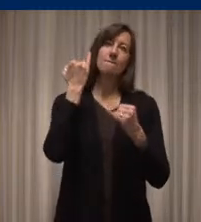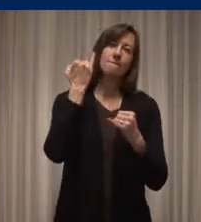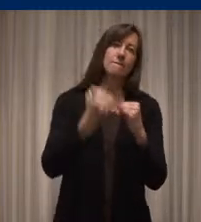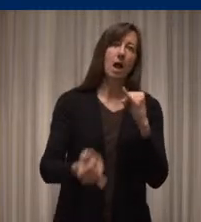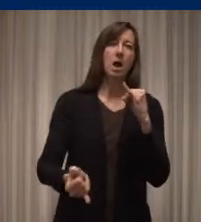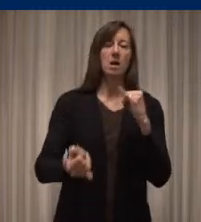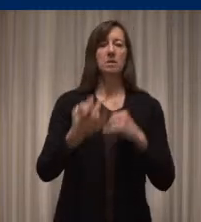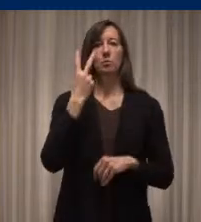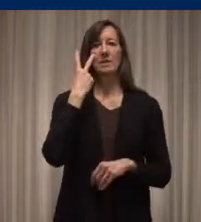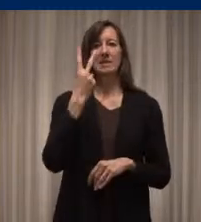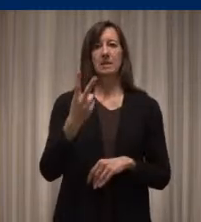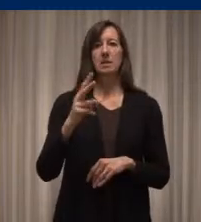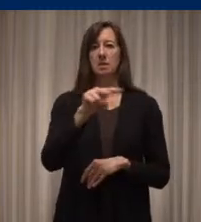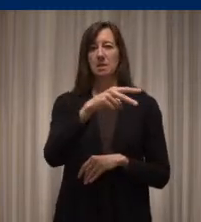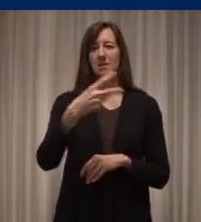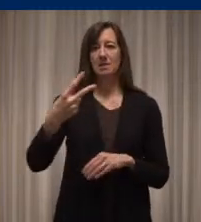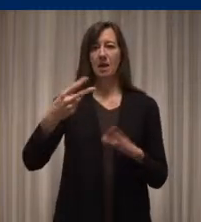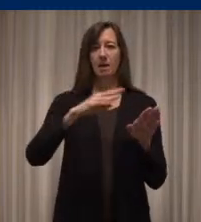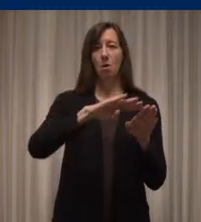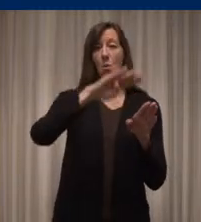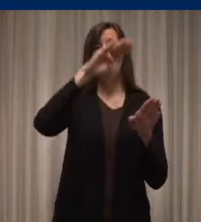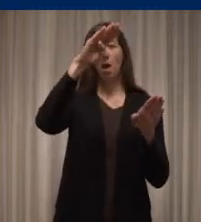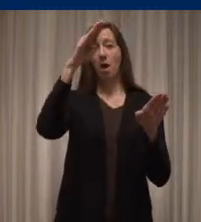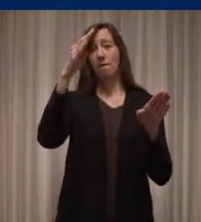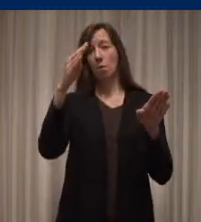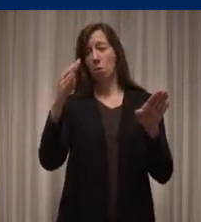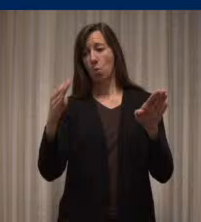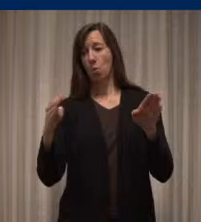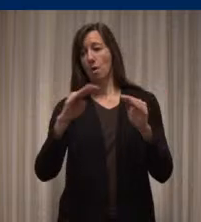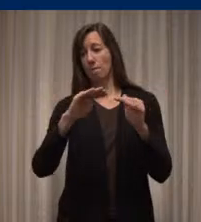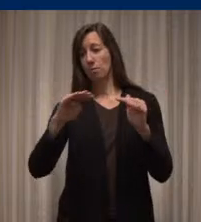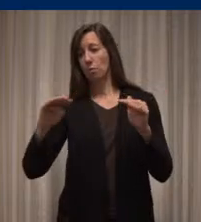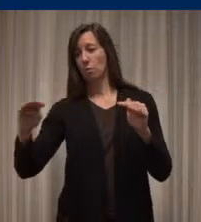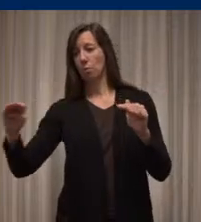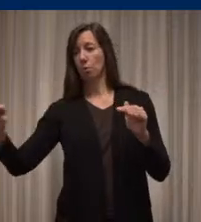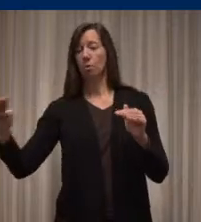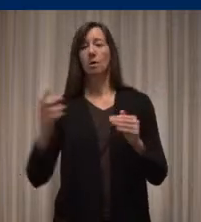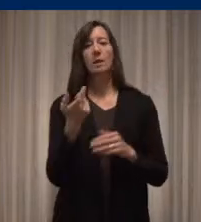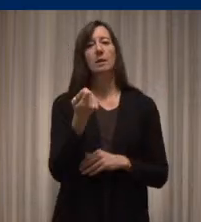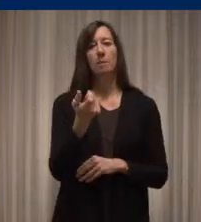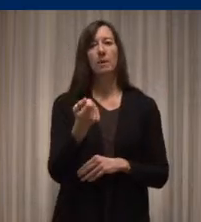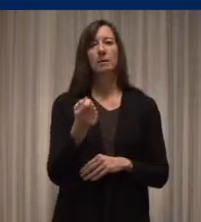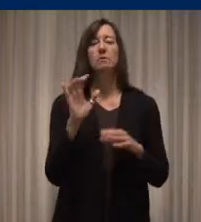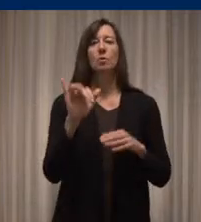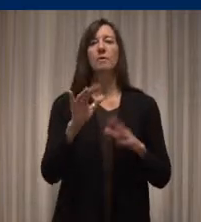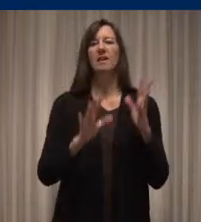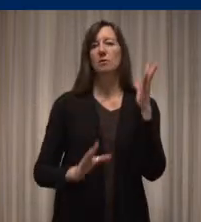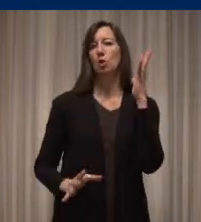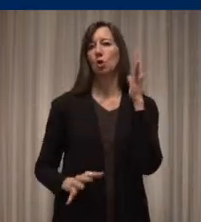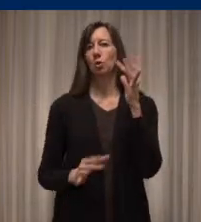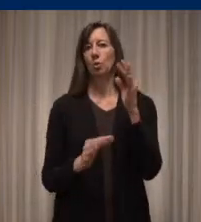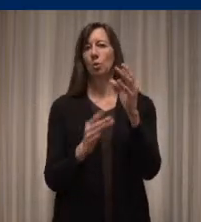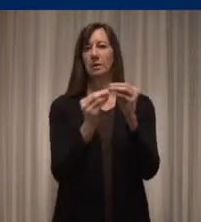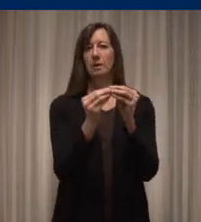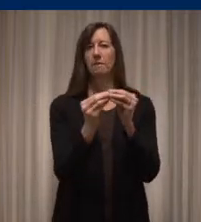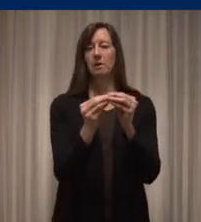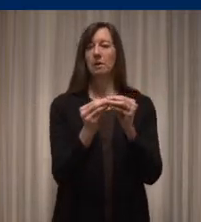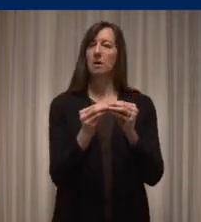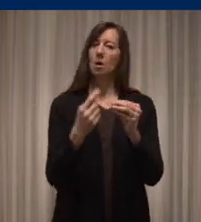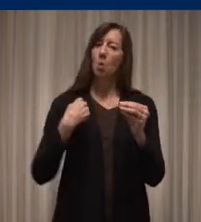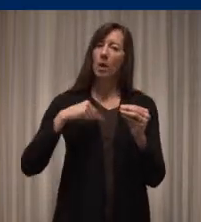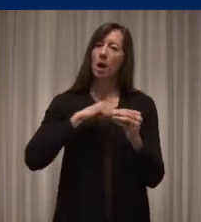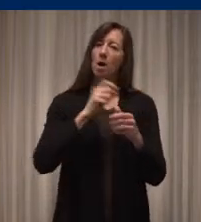wave flatten a little bit. This is the cumulative projected cases, and working hard to follow that green